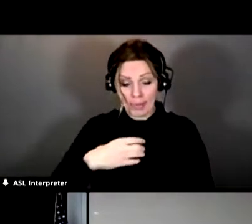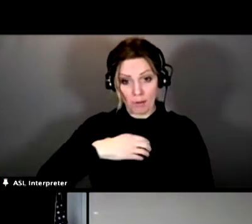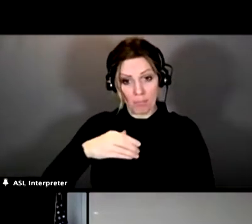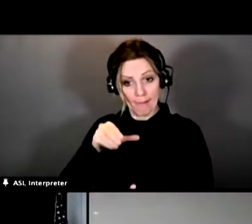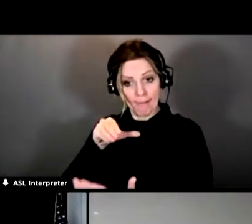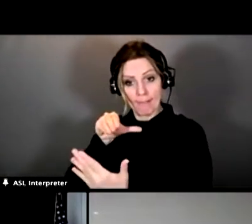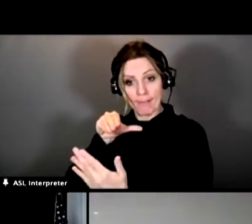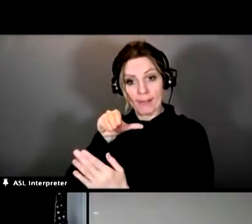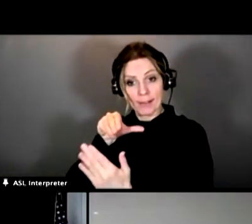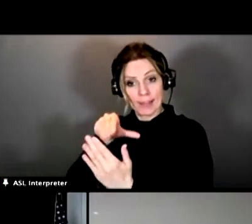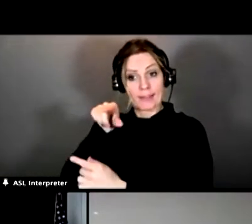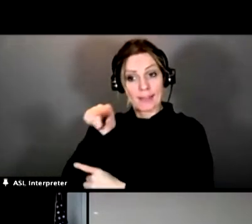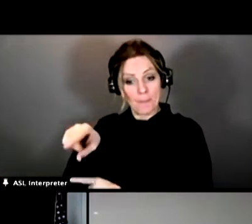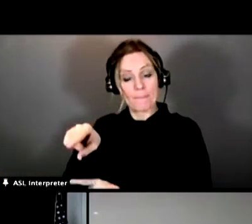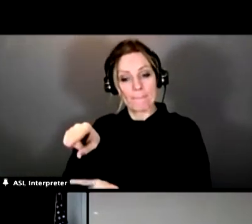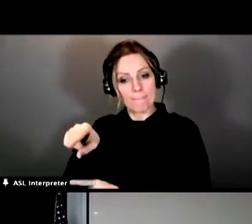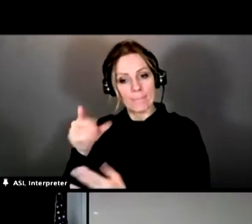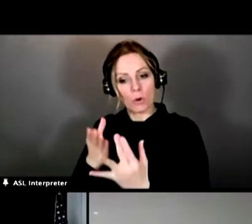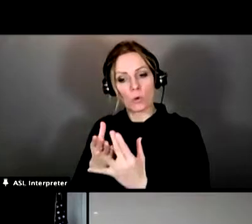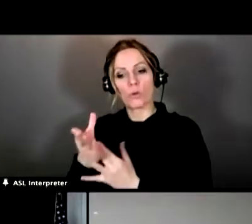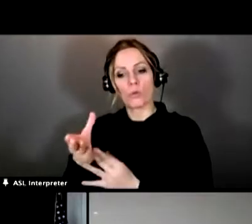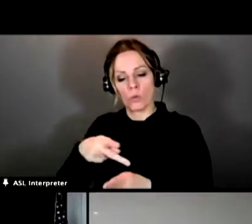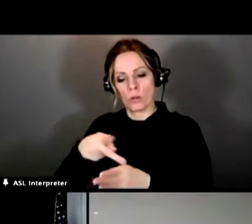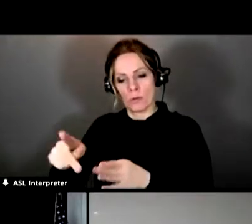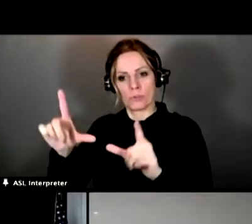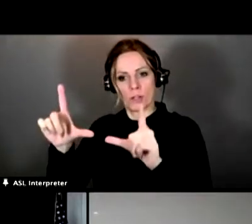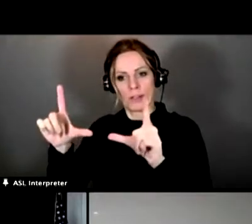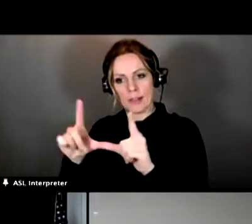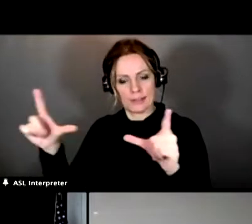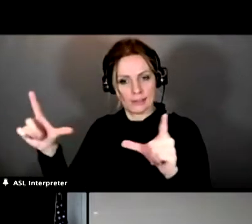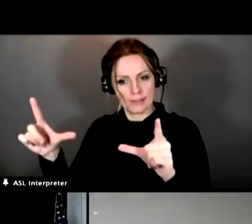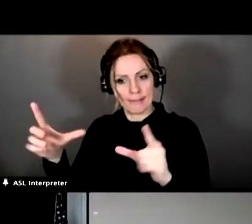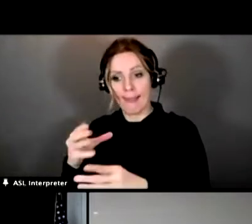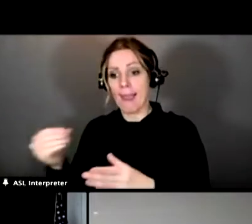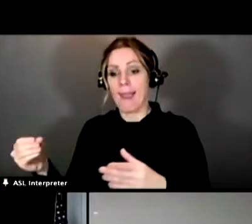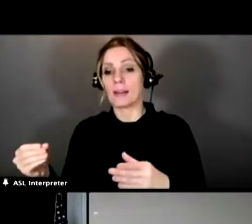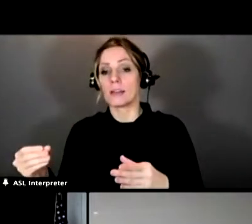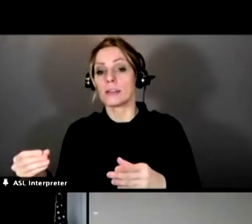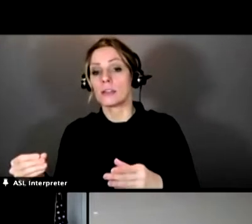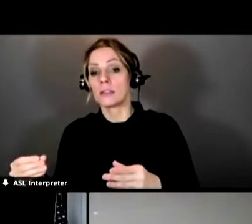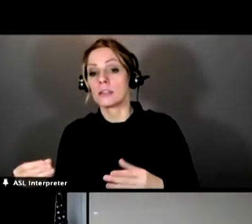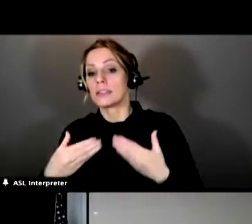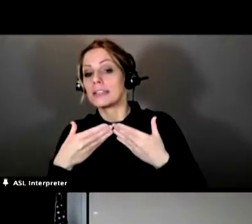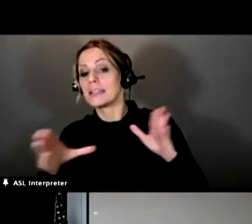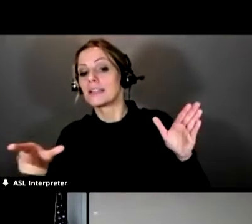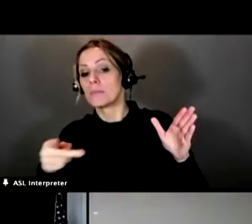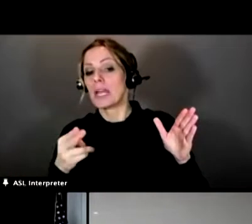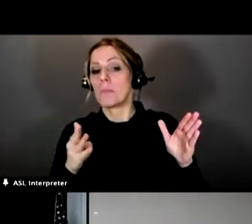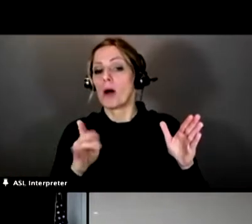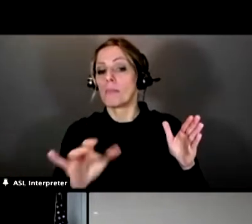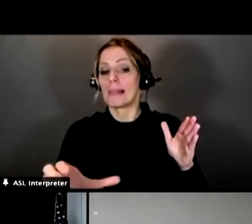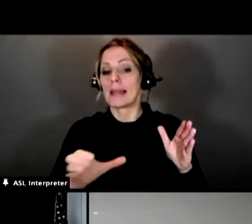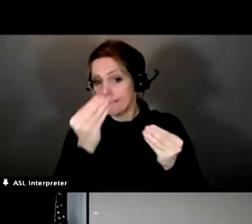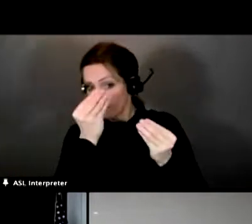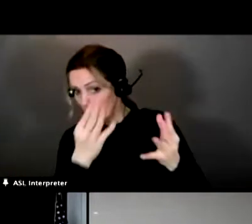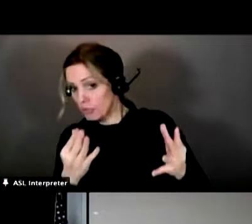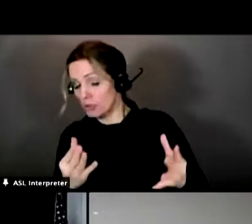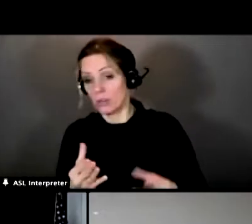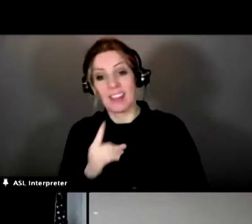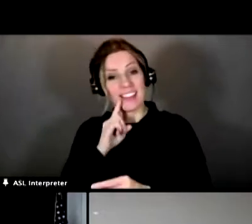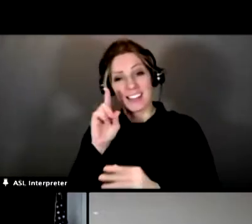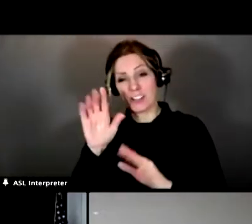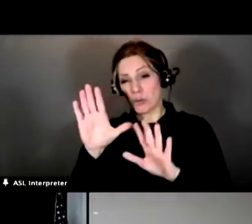that professional licensing. It's also made public. That would be a great option because, you know, if I hurt a patient or if I do something,